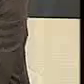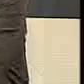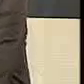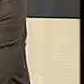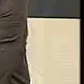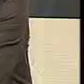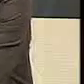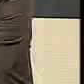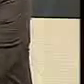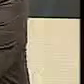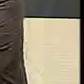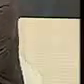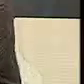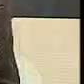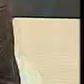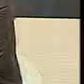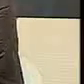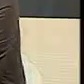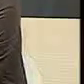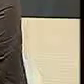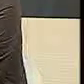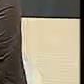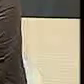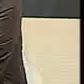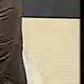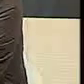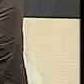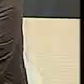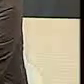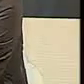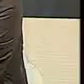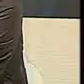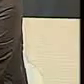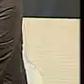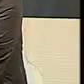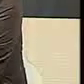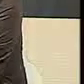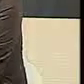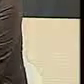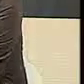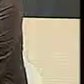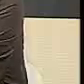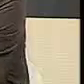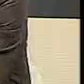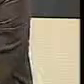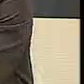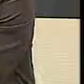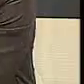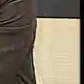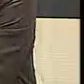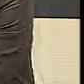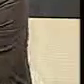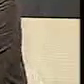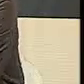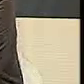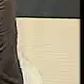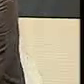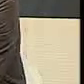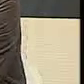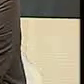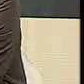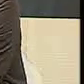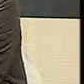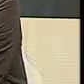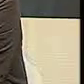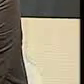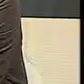encouragement but down here we seem not to see the presence that the people living with disability being impressed in terms of employment is